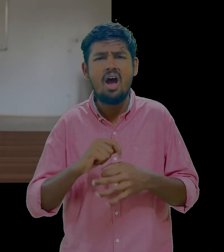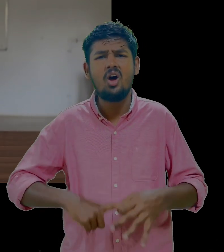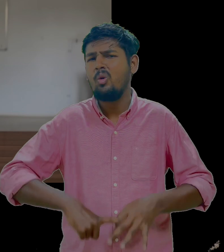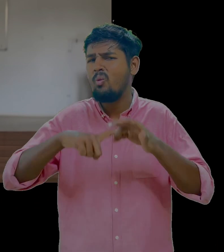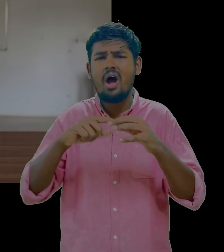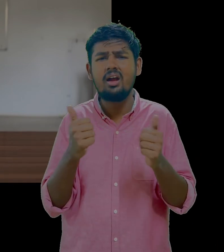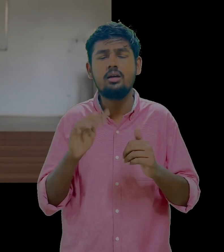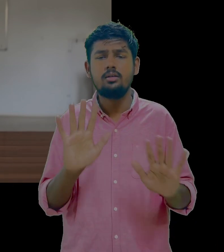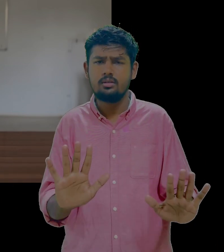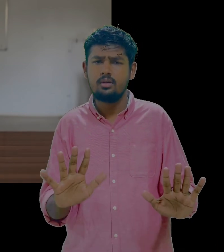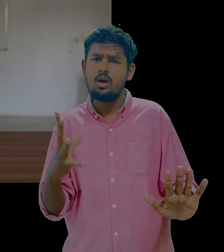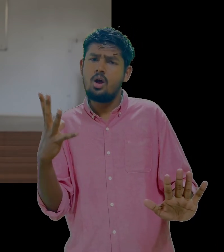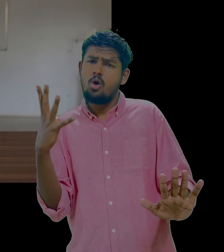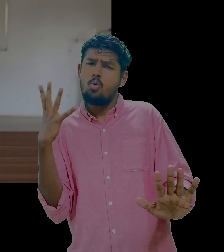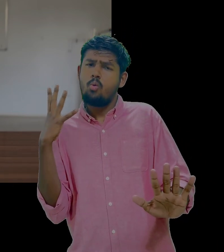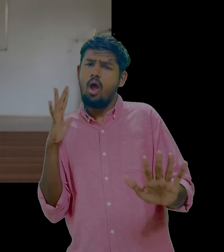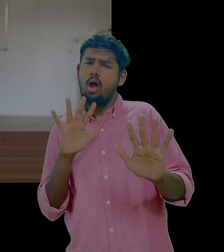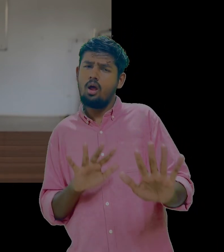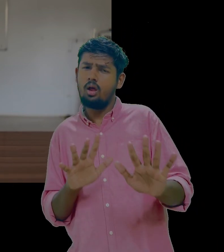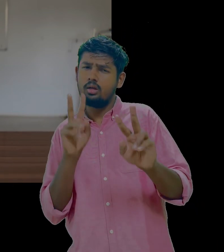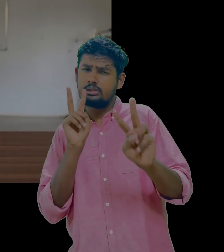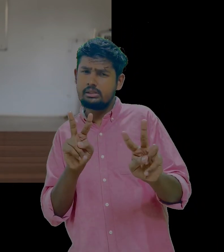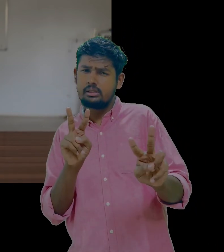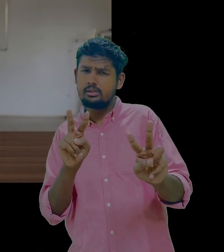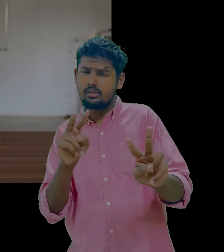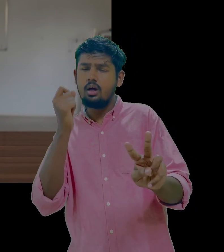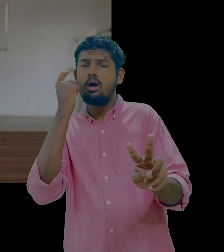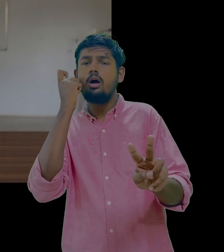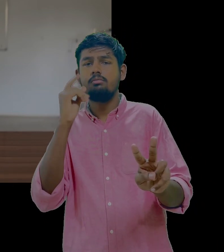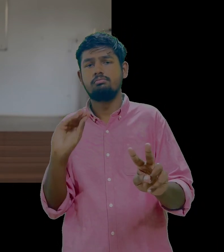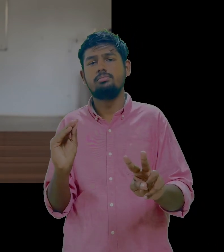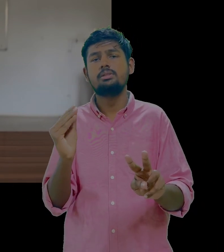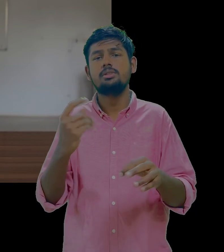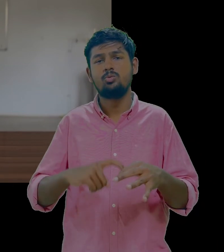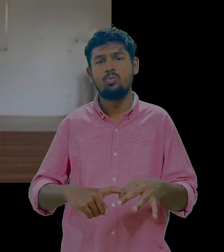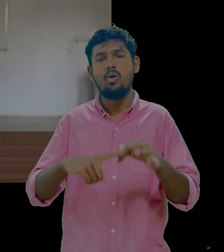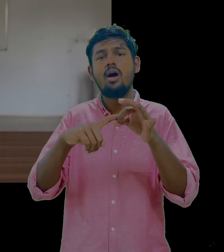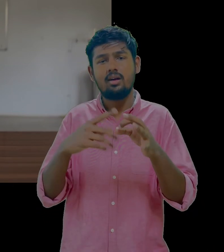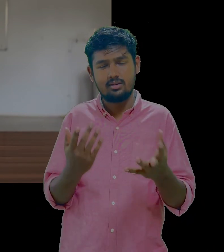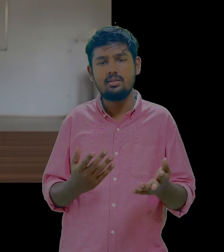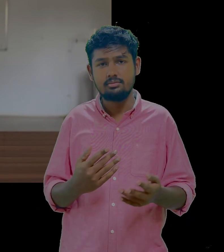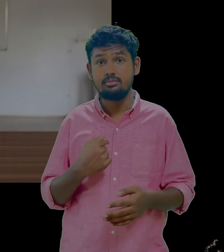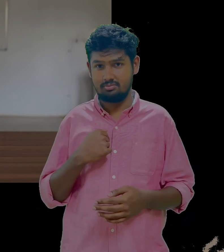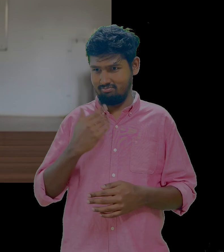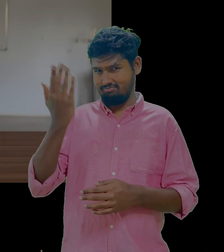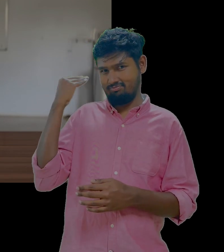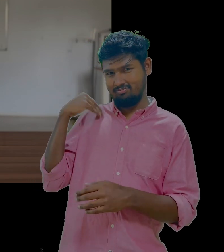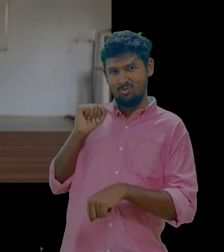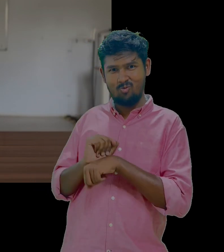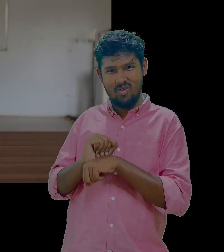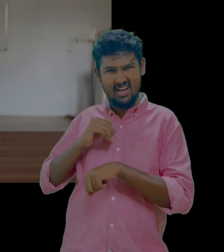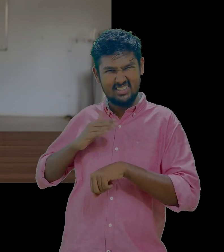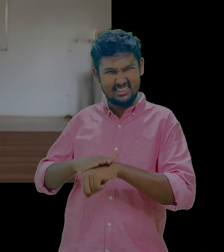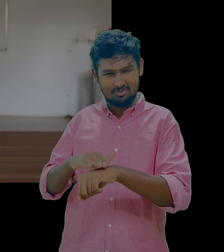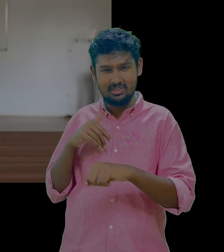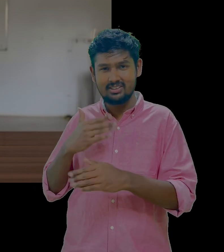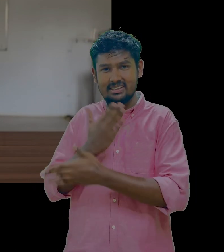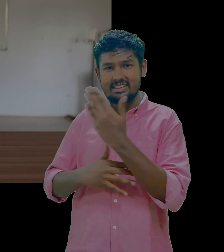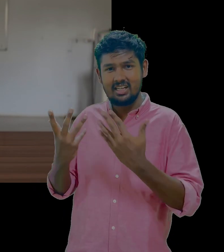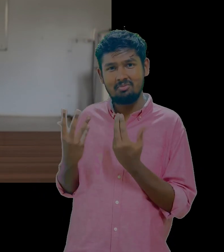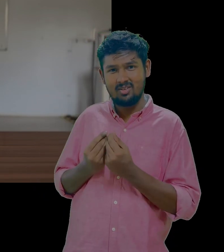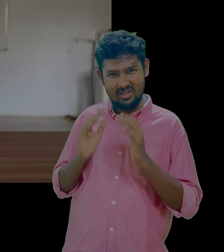In my job, because as I said in my first video, we work for persons with disability, and we specifically work